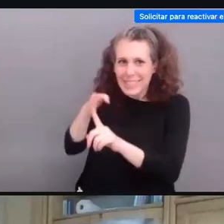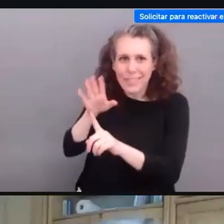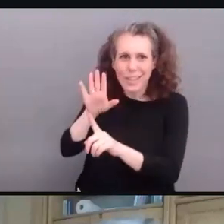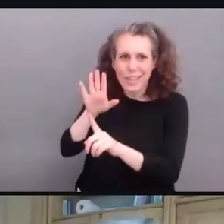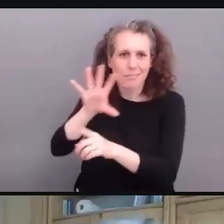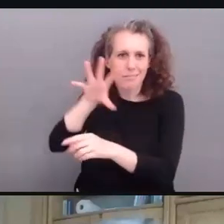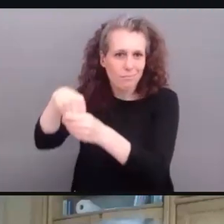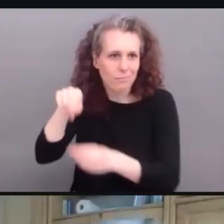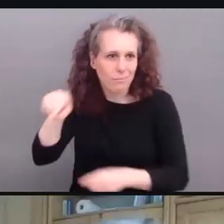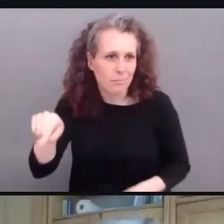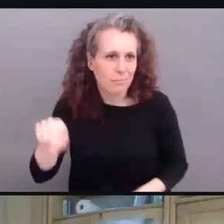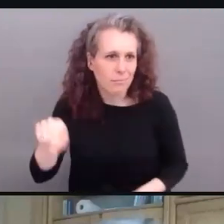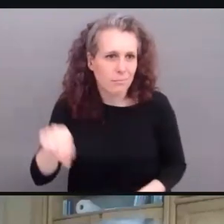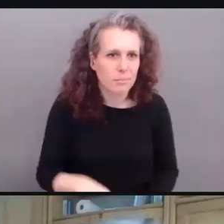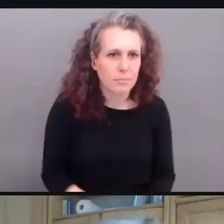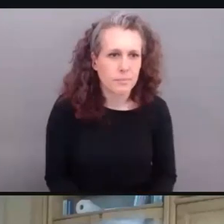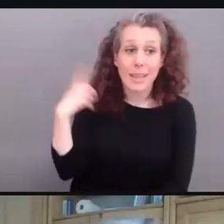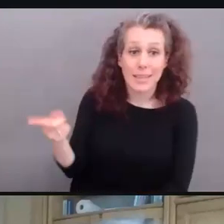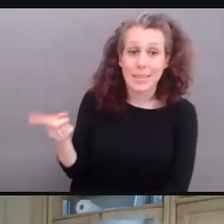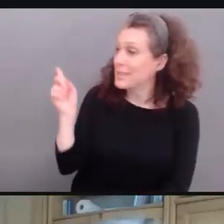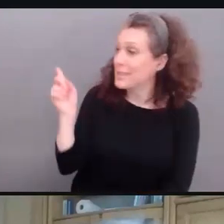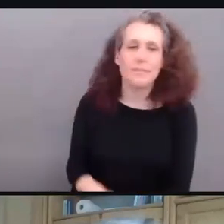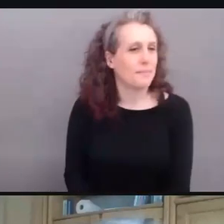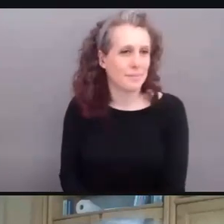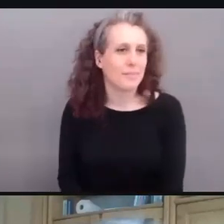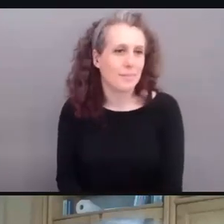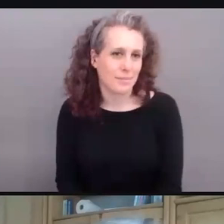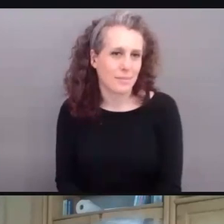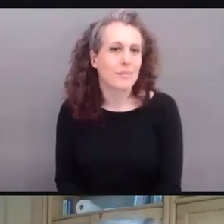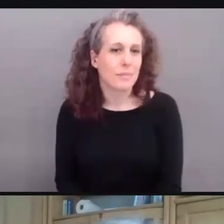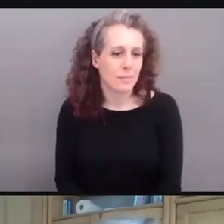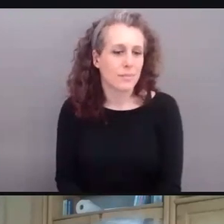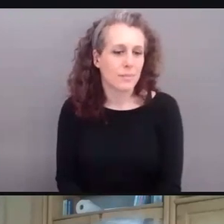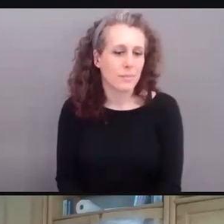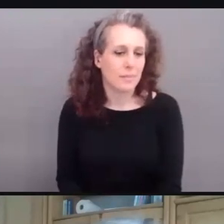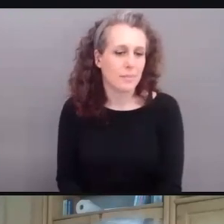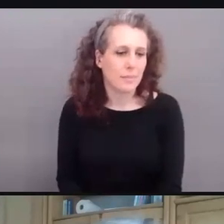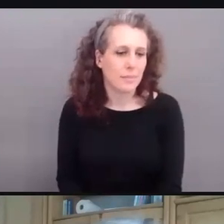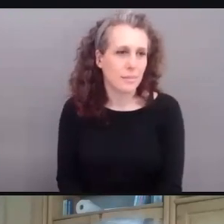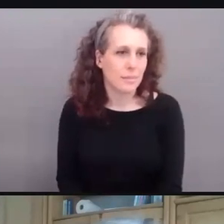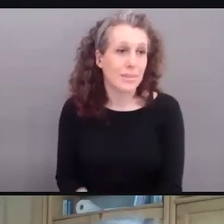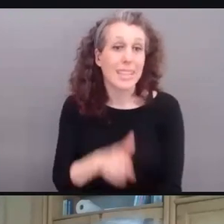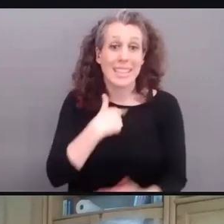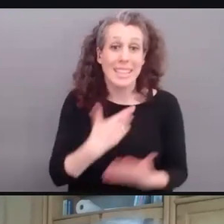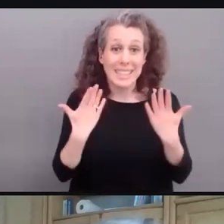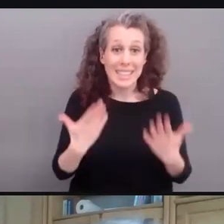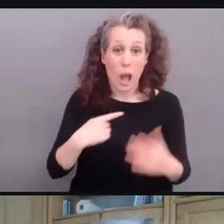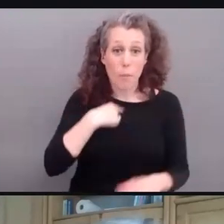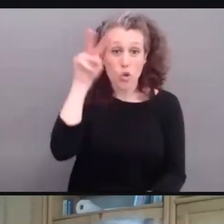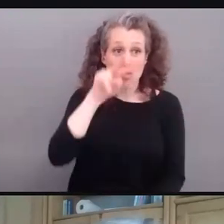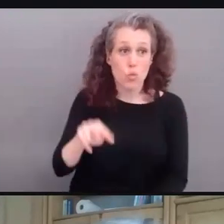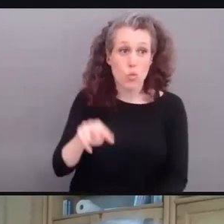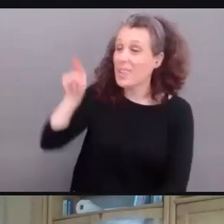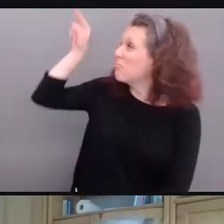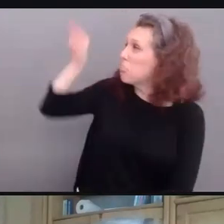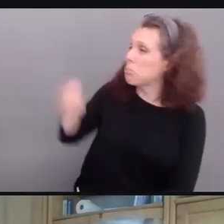please. Going in more detail. I don't want to read out now all the basics. I think you are